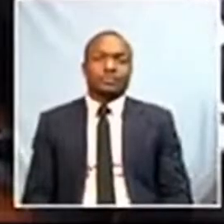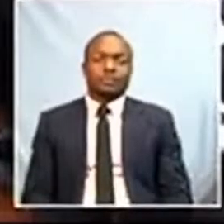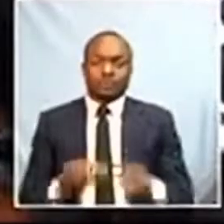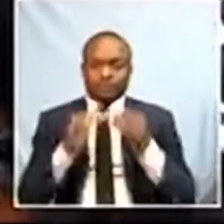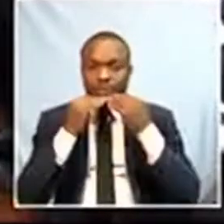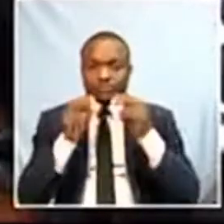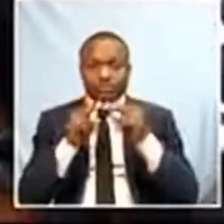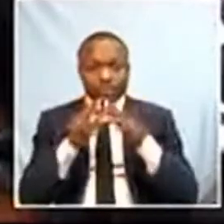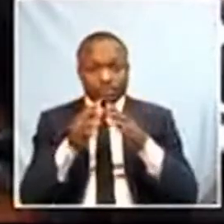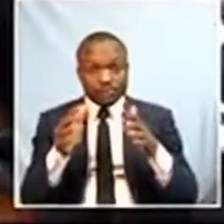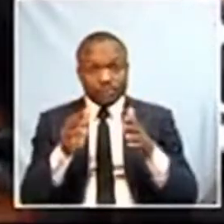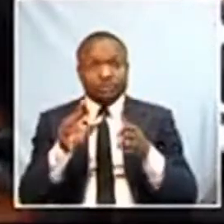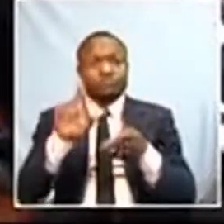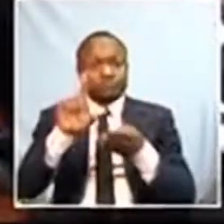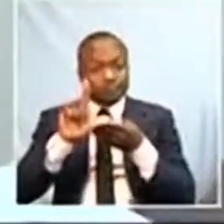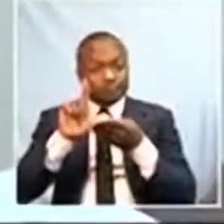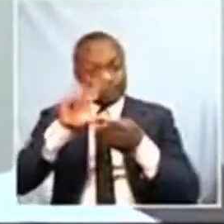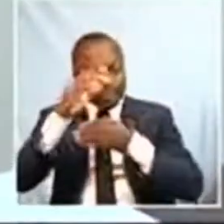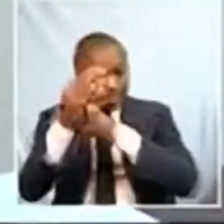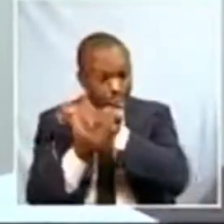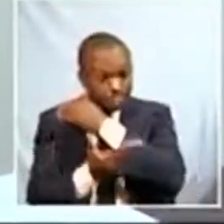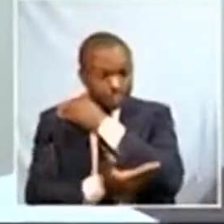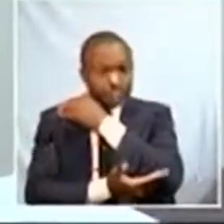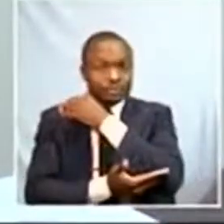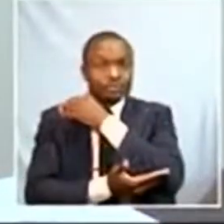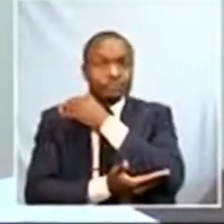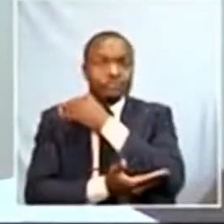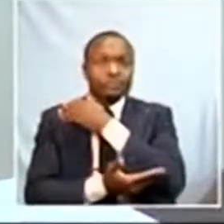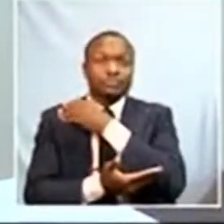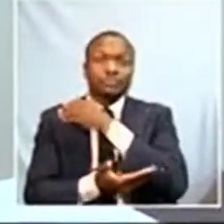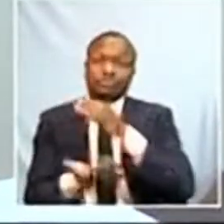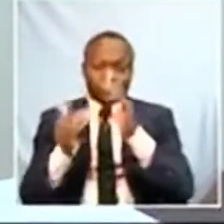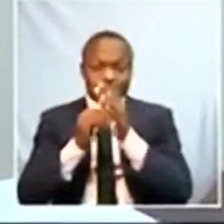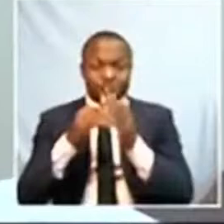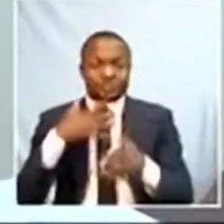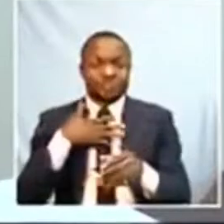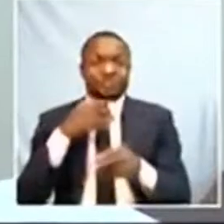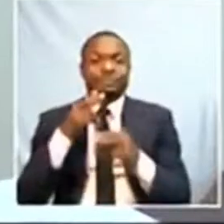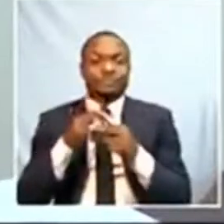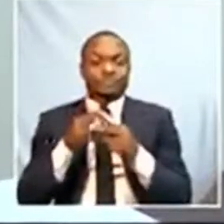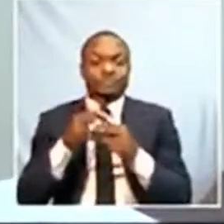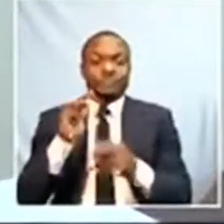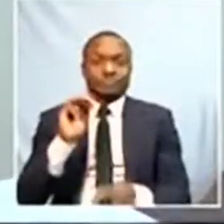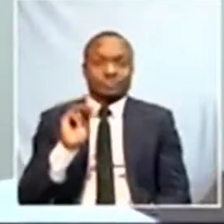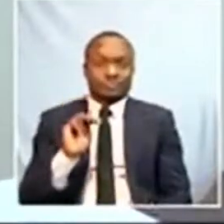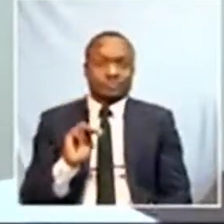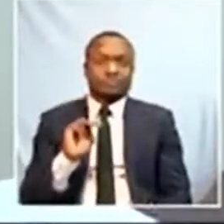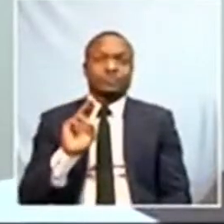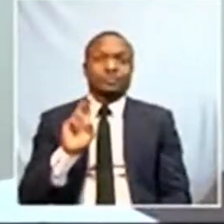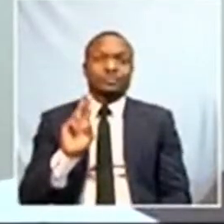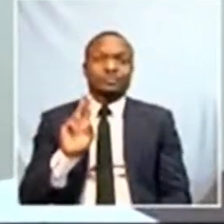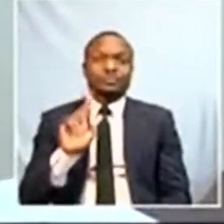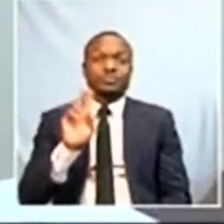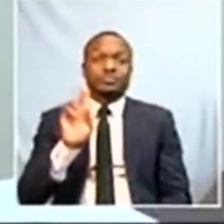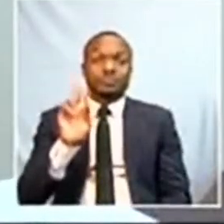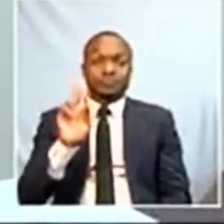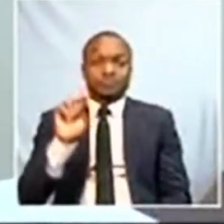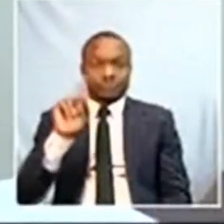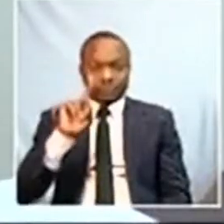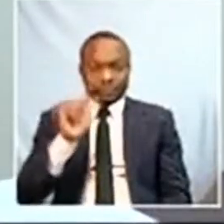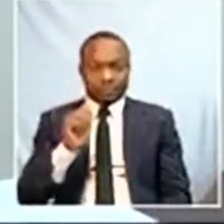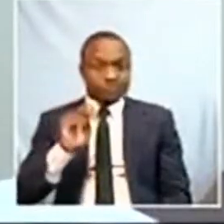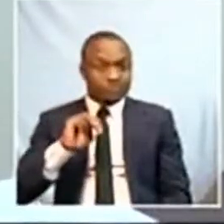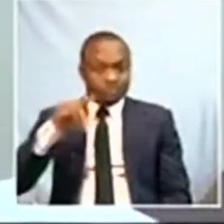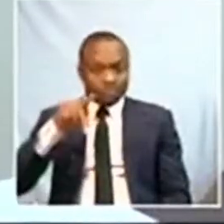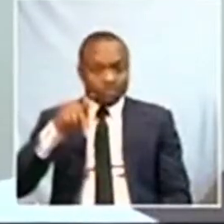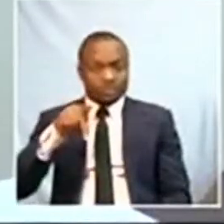Thank you very much, Lukulu. You are welcome one more time. My name is Murunda Darius, Member of